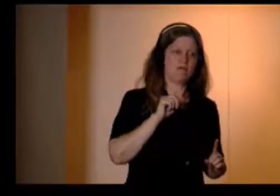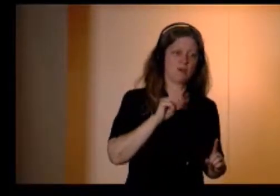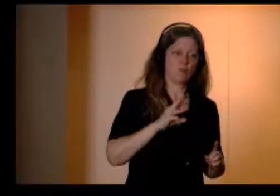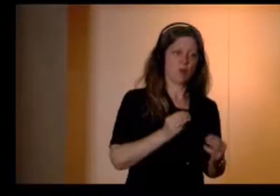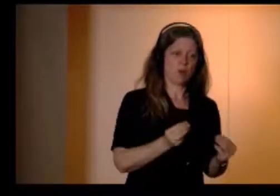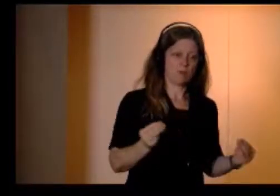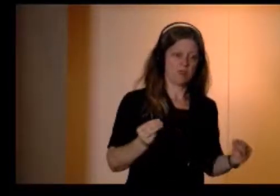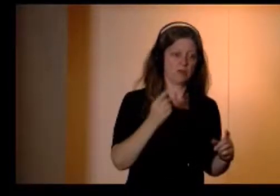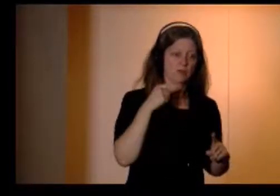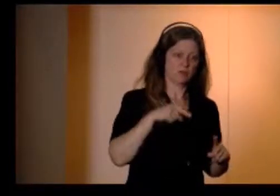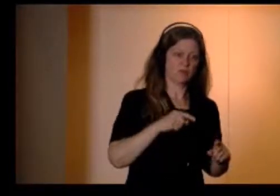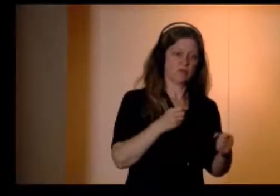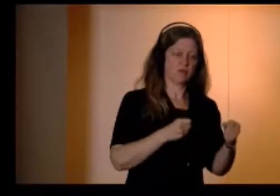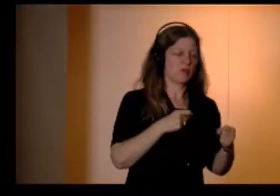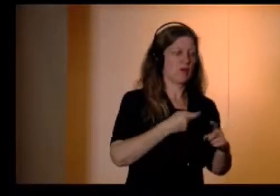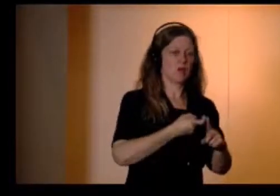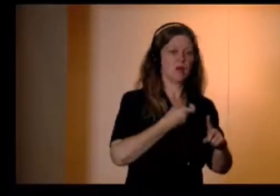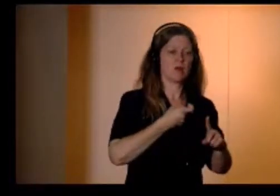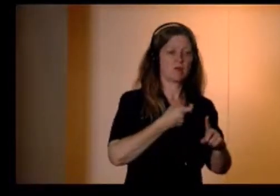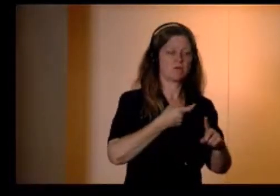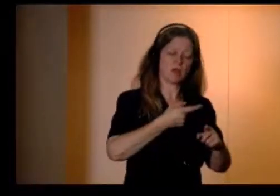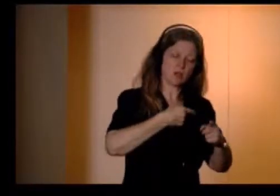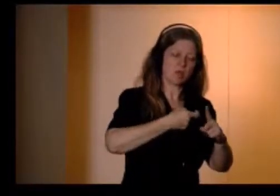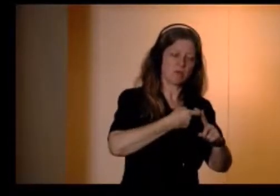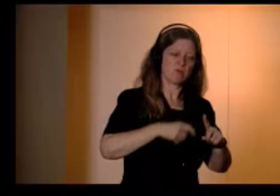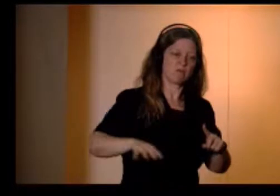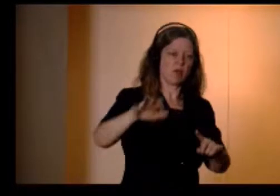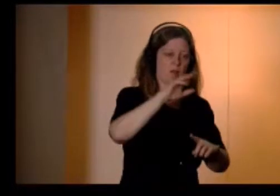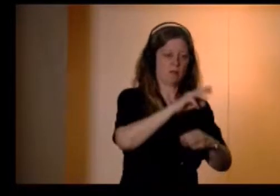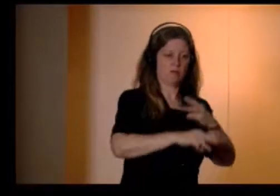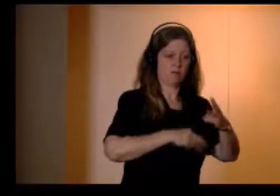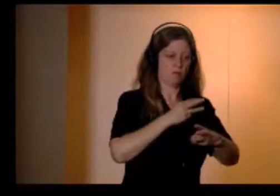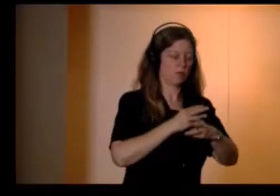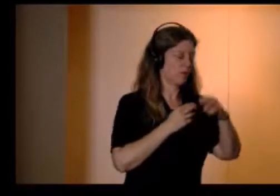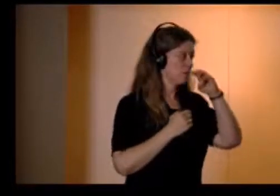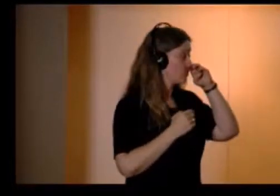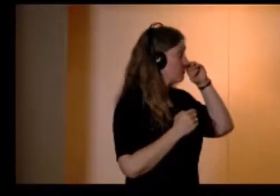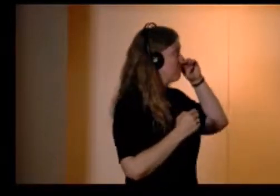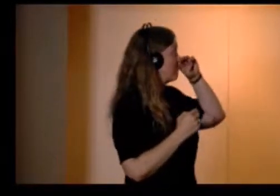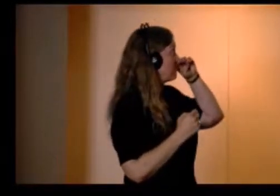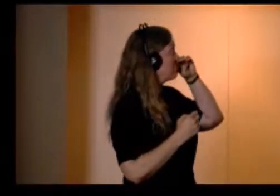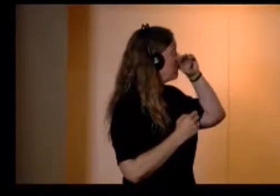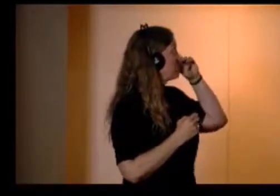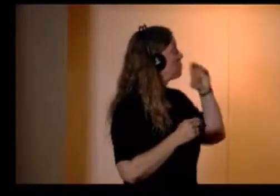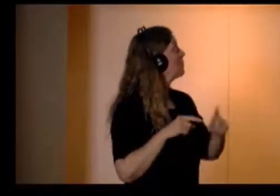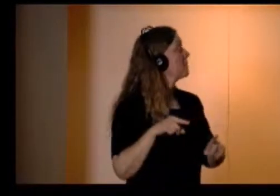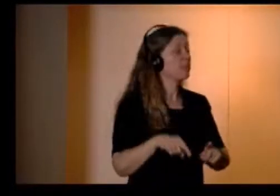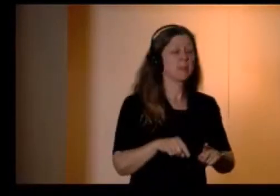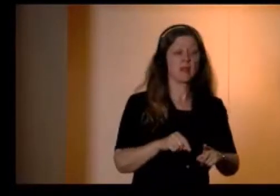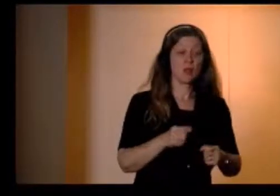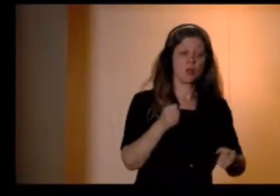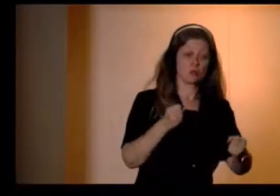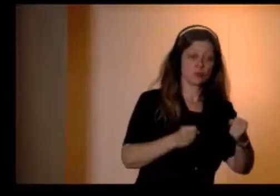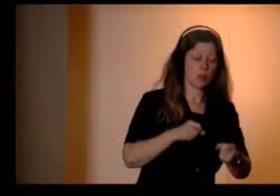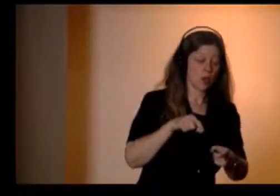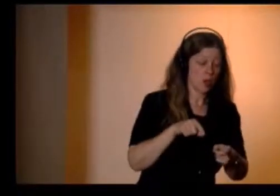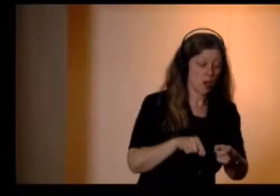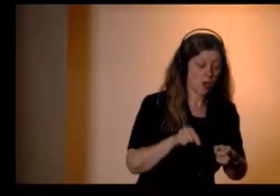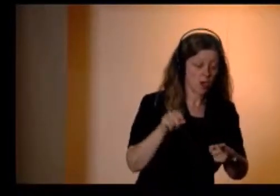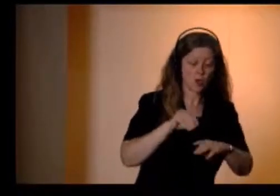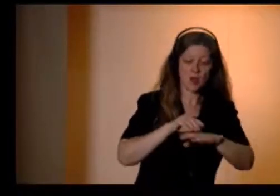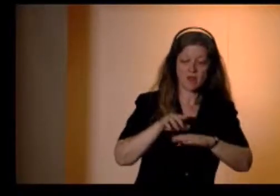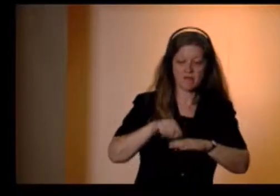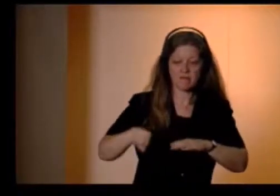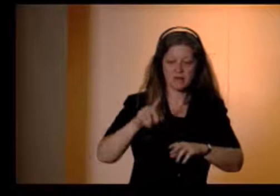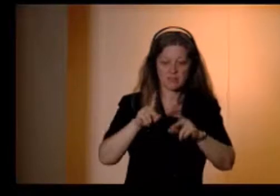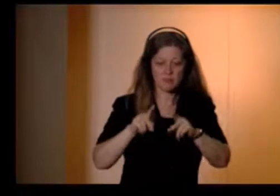over the world. The way we build a car engine, it affects job, right? Who has a good job, who has a bad job, who has no job, right?